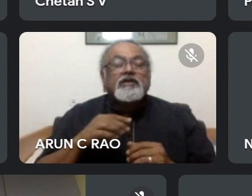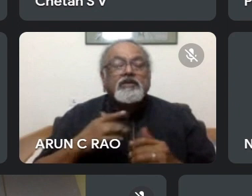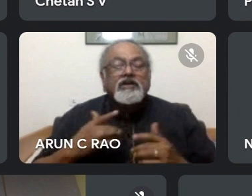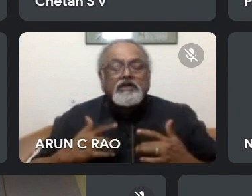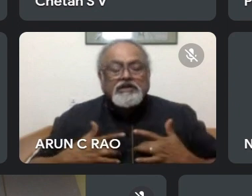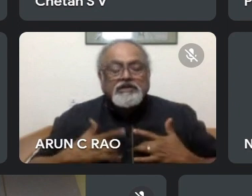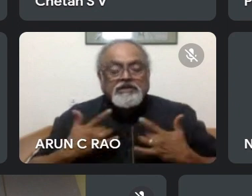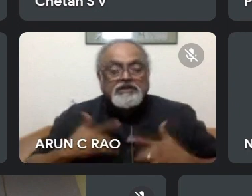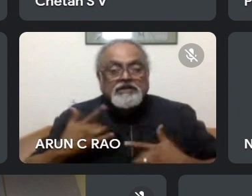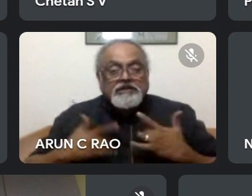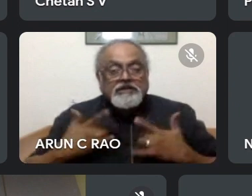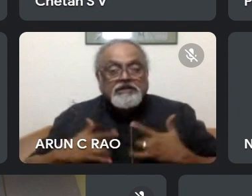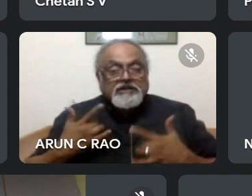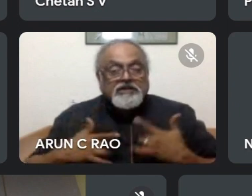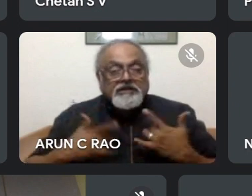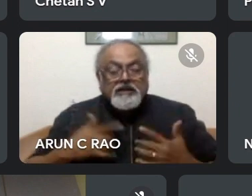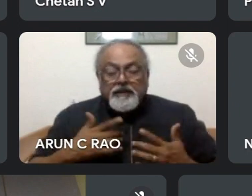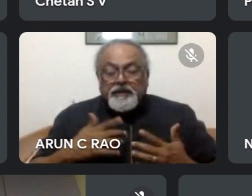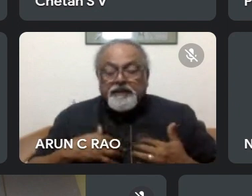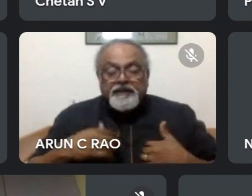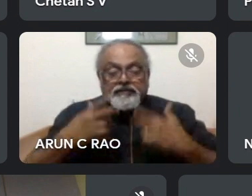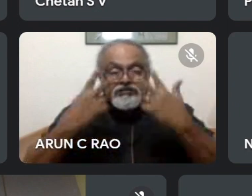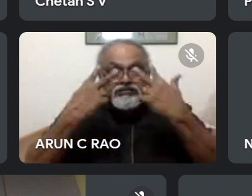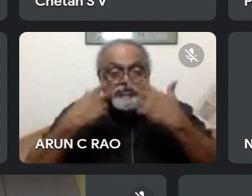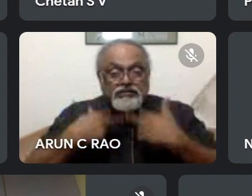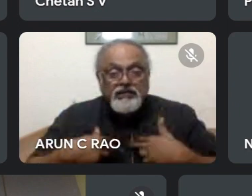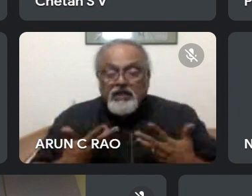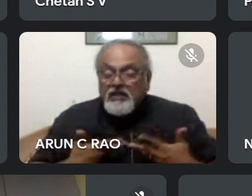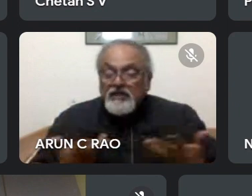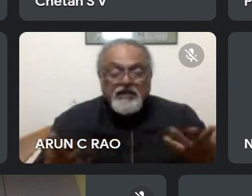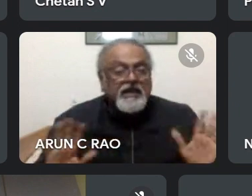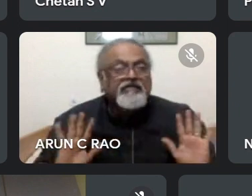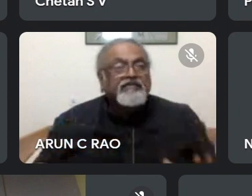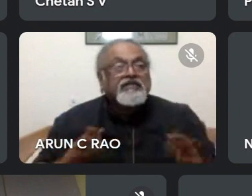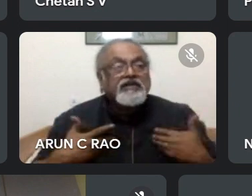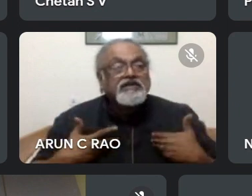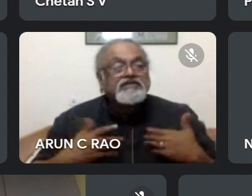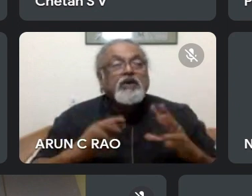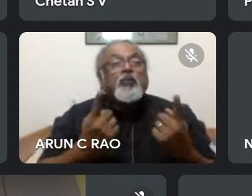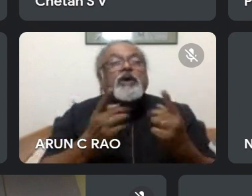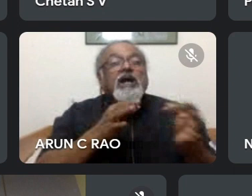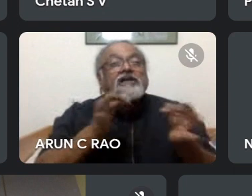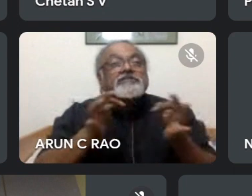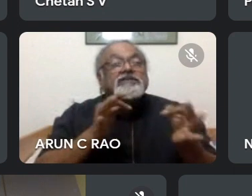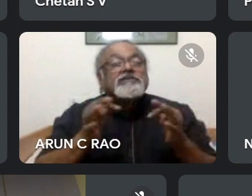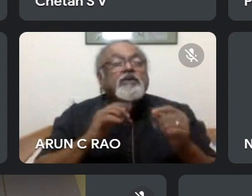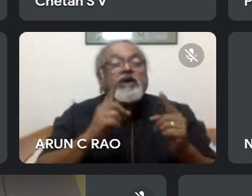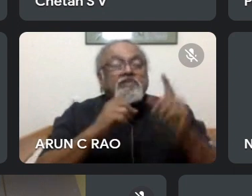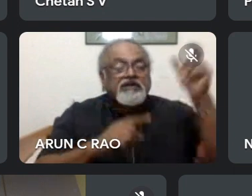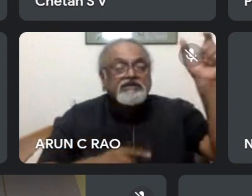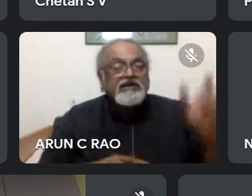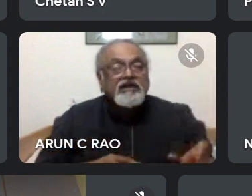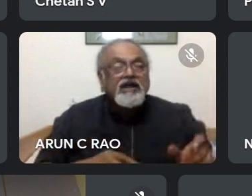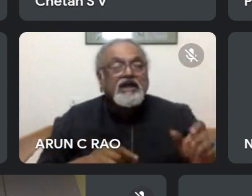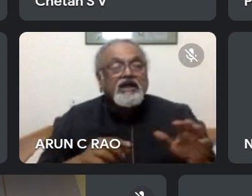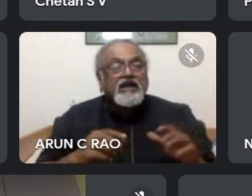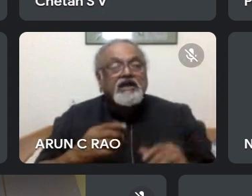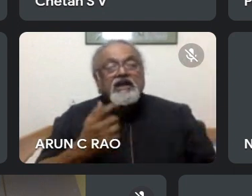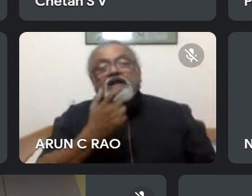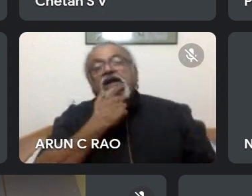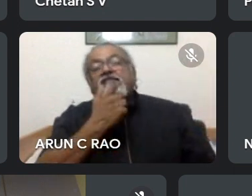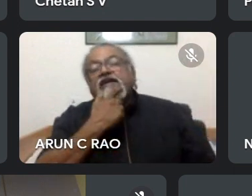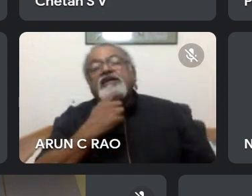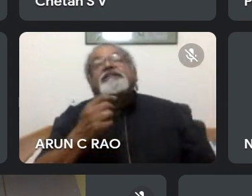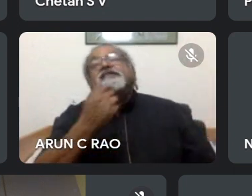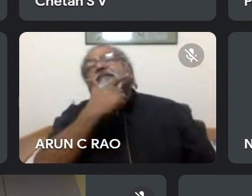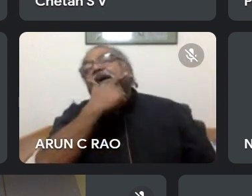way too emotional. You should have just seen when someone explains. There was this one candidate who was just laughing and just